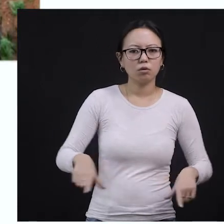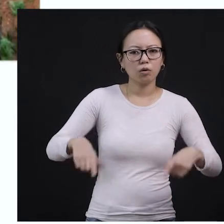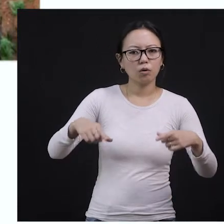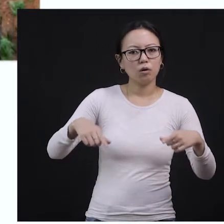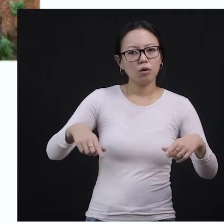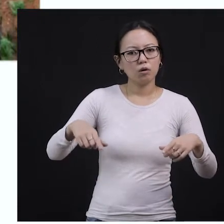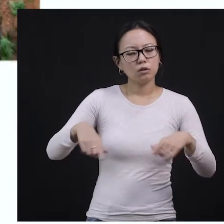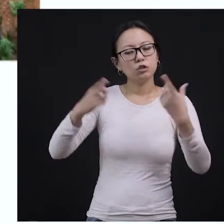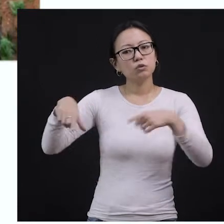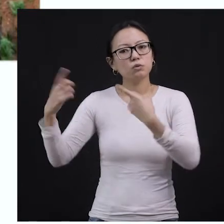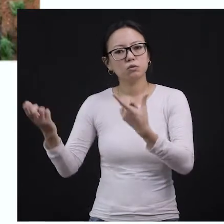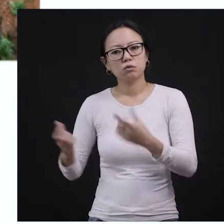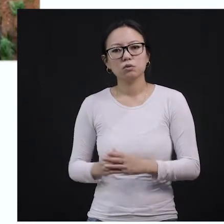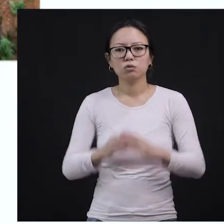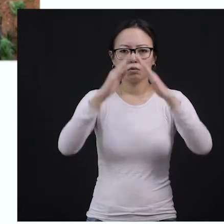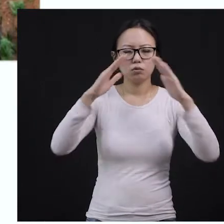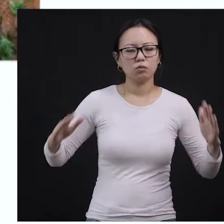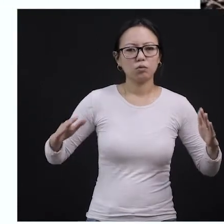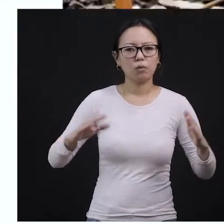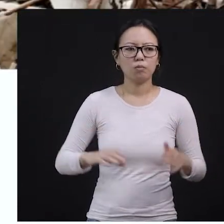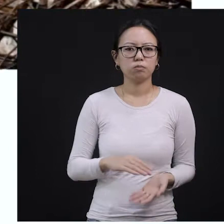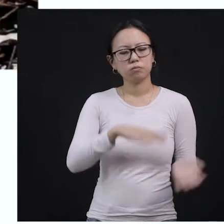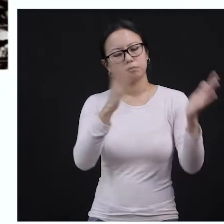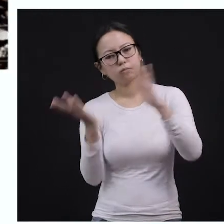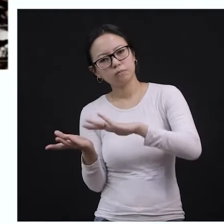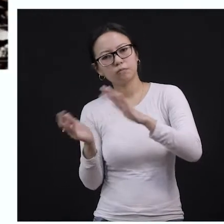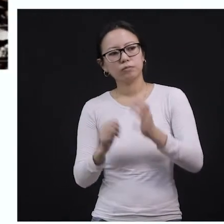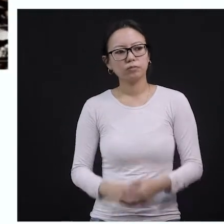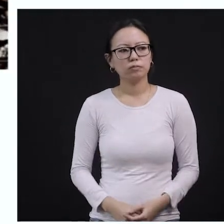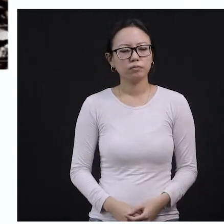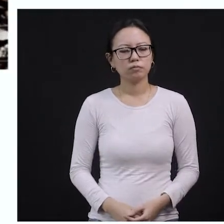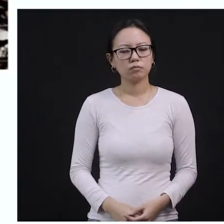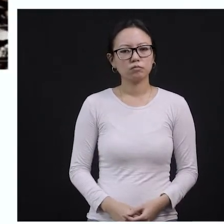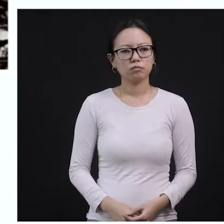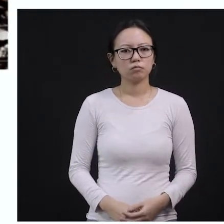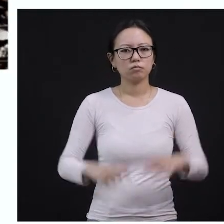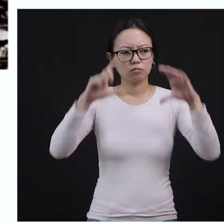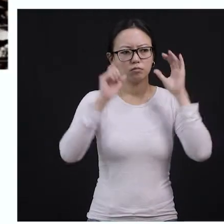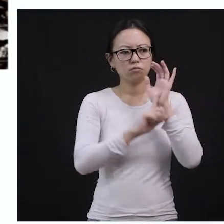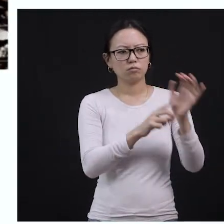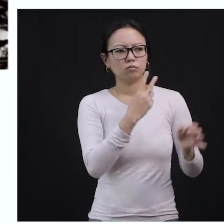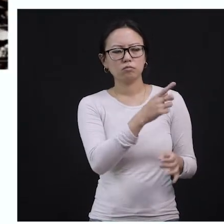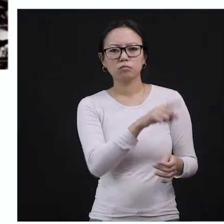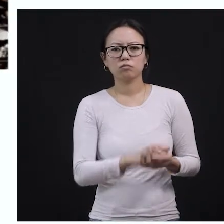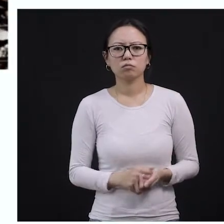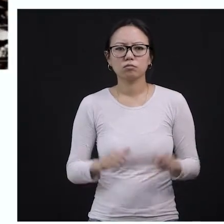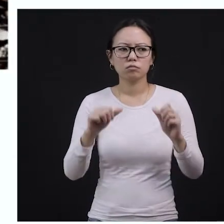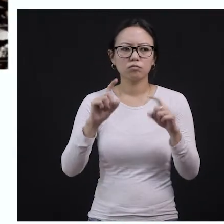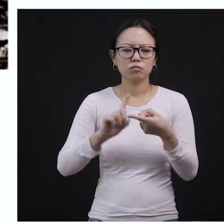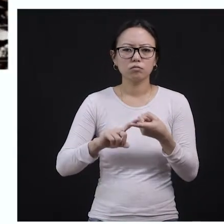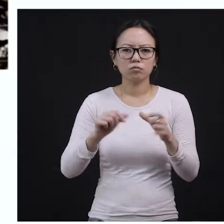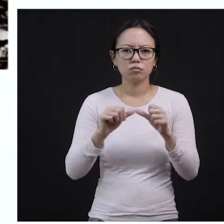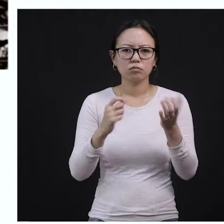and all the things that are in the surrounding, all right? Now next is earthquake. So earthquake